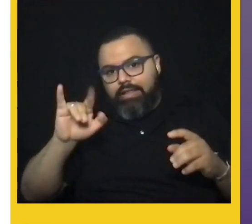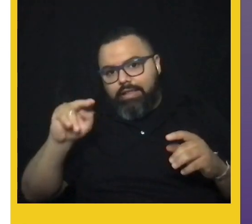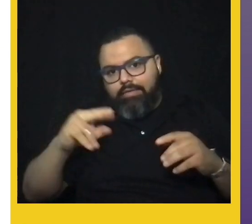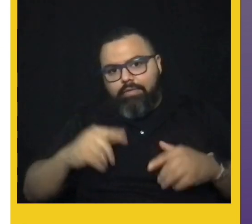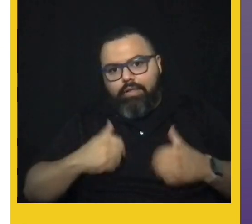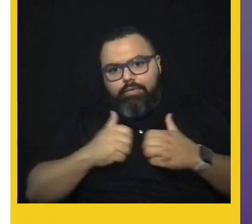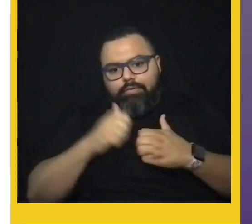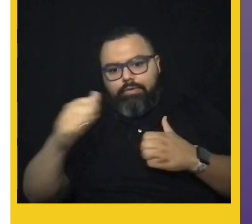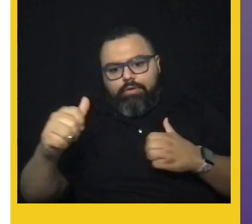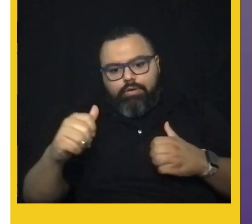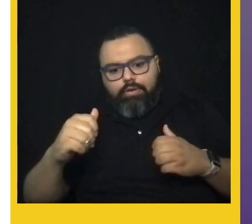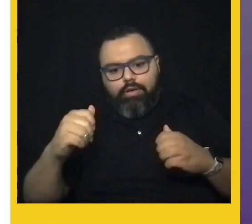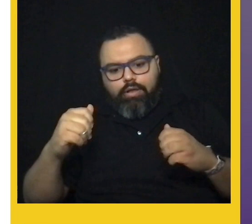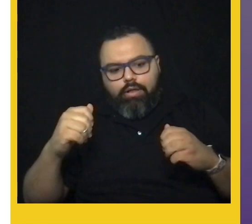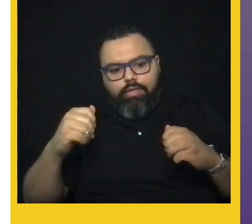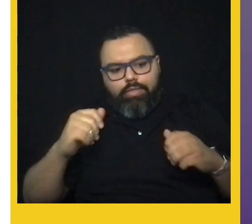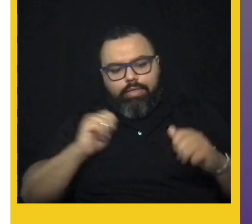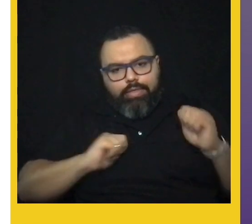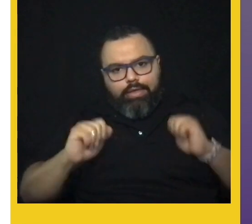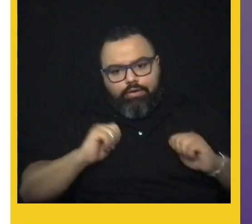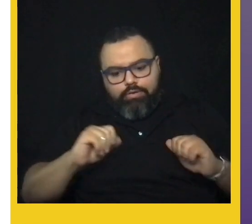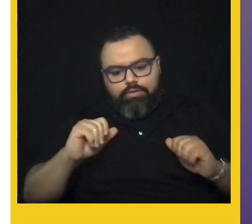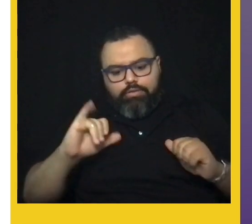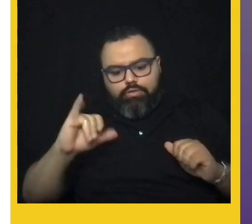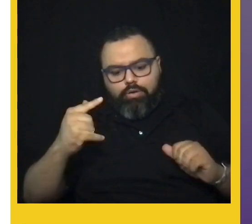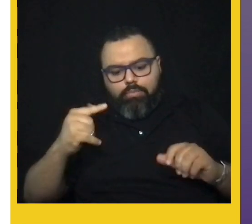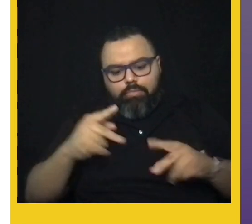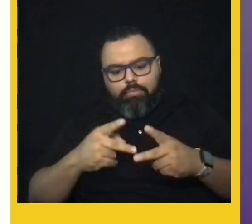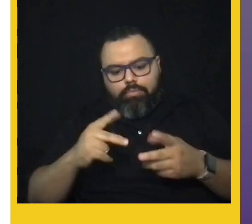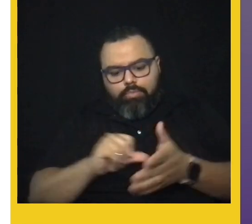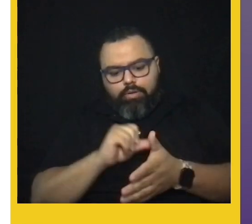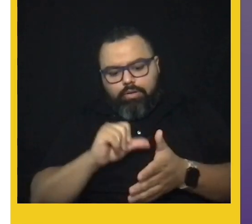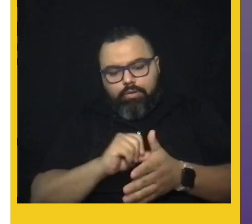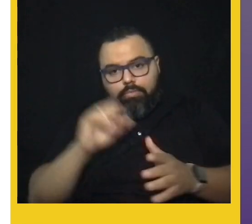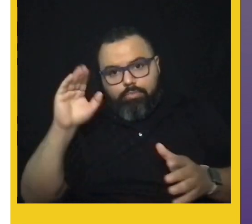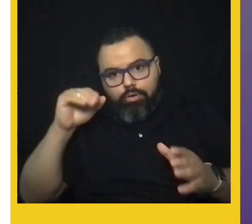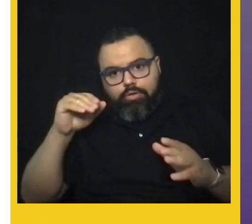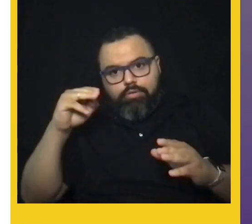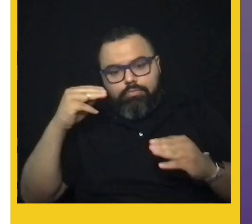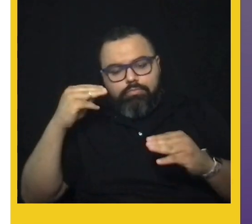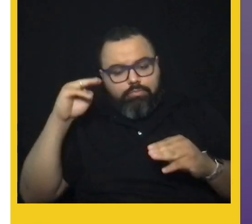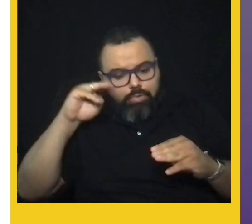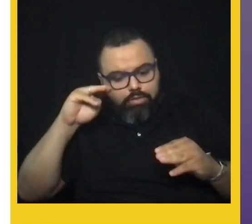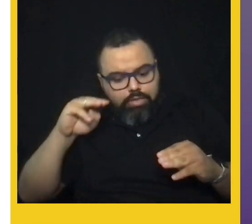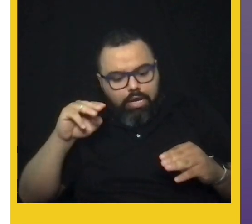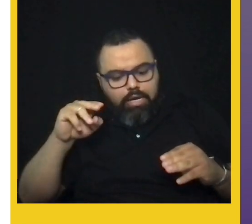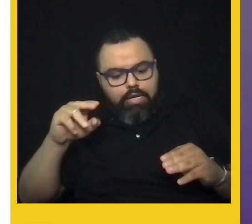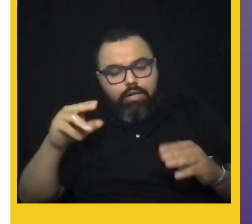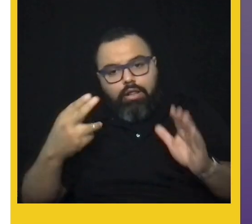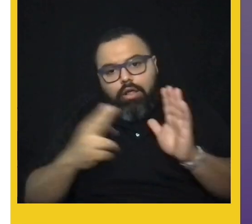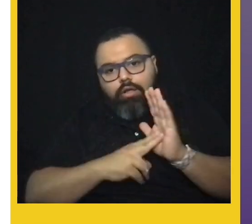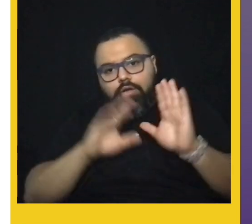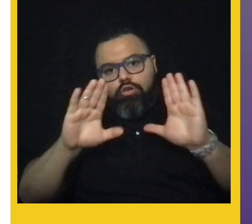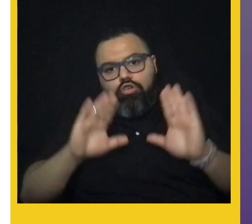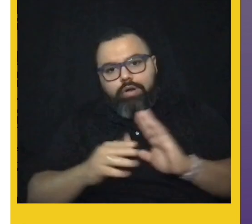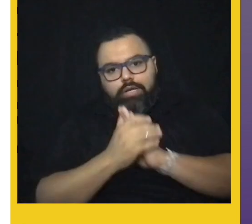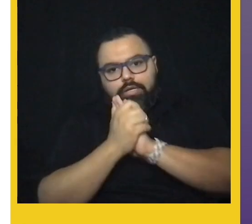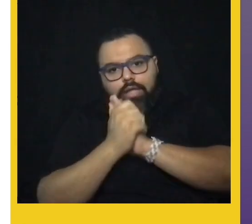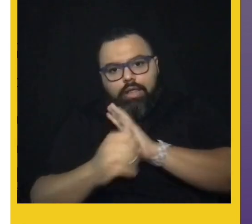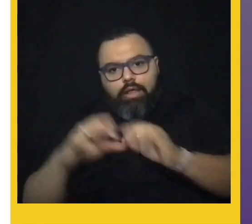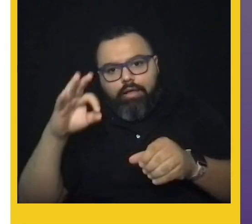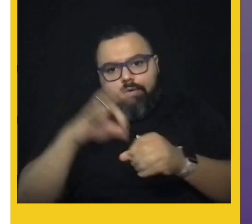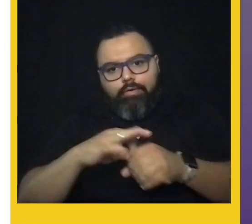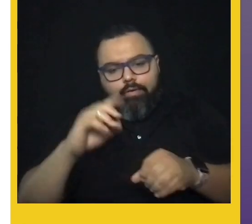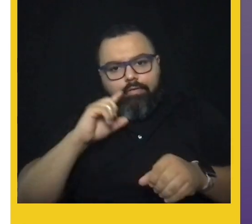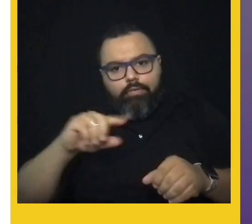the link to the live streamed event on the theater's Instagram page, school website, or at linktree.com/bridgesmustang. Be sure to log on to enjoy some